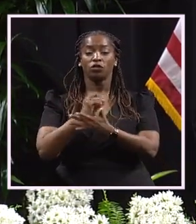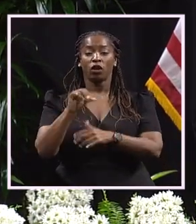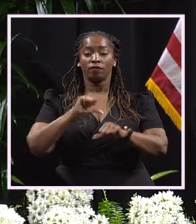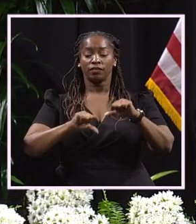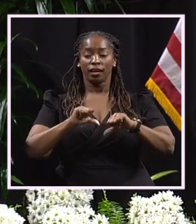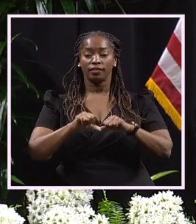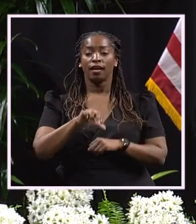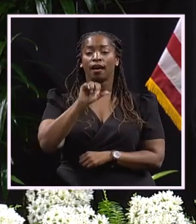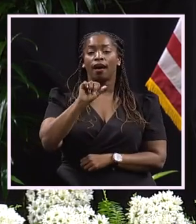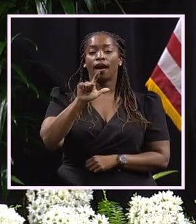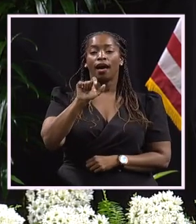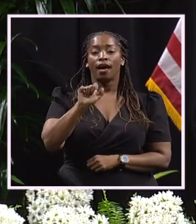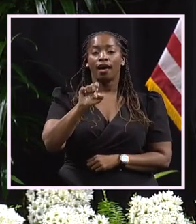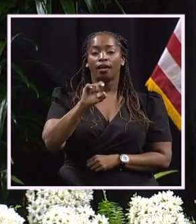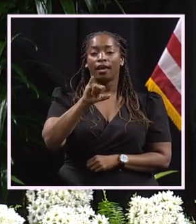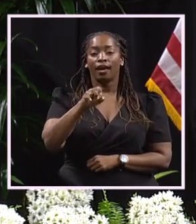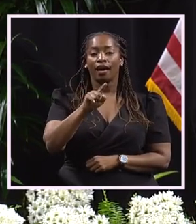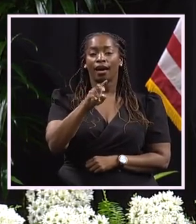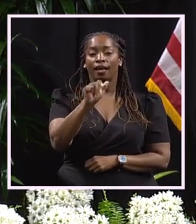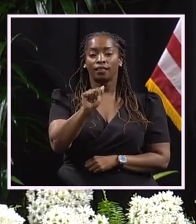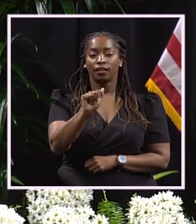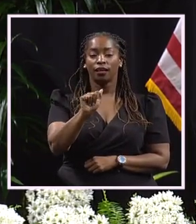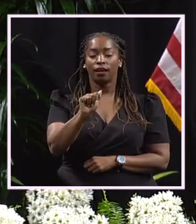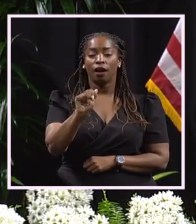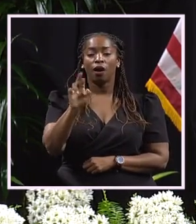Alejandra R. Alvarado, cum laude.